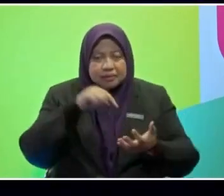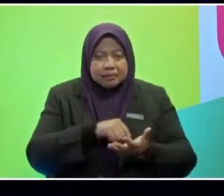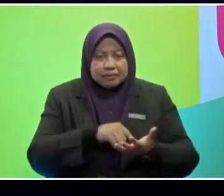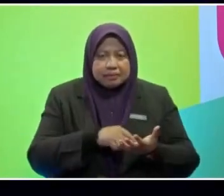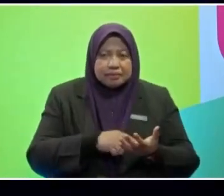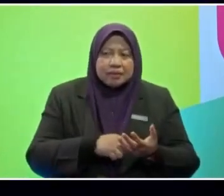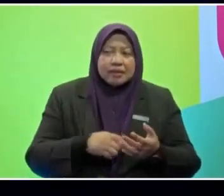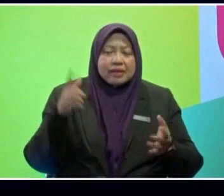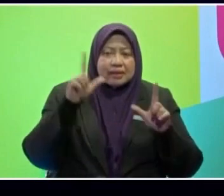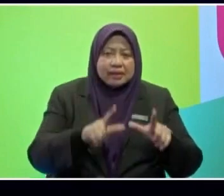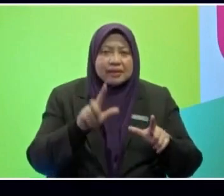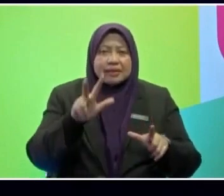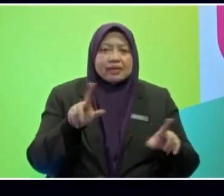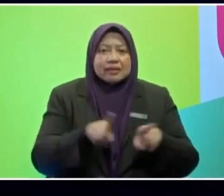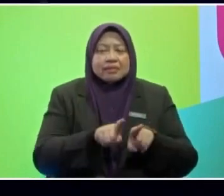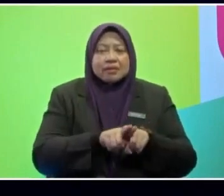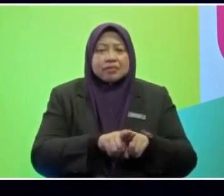Yeah. Okay.